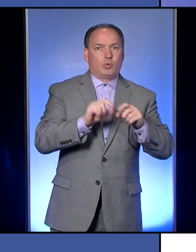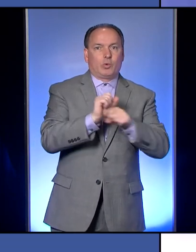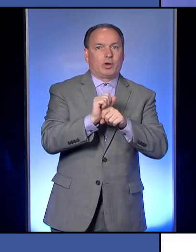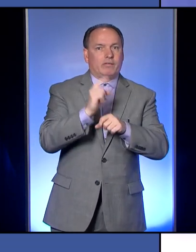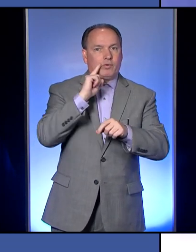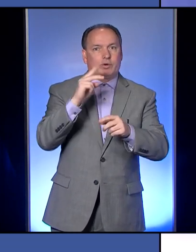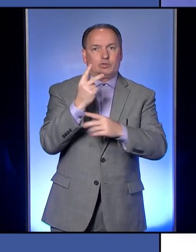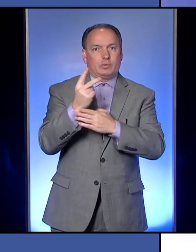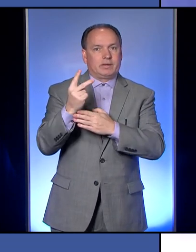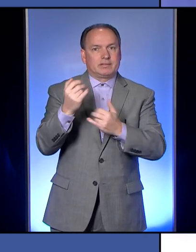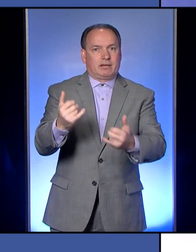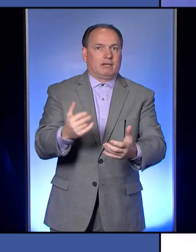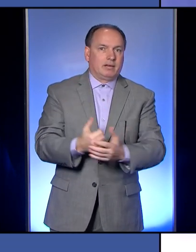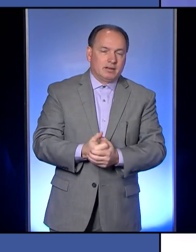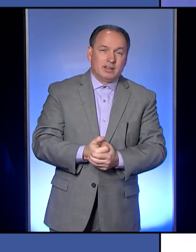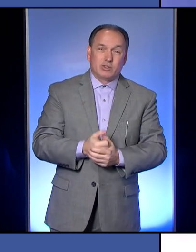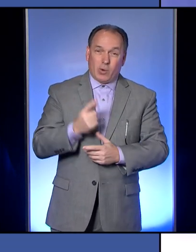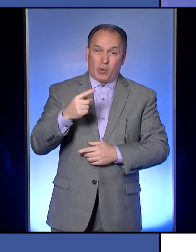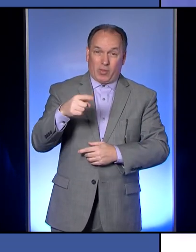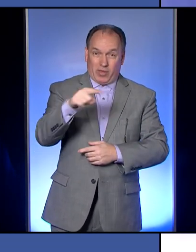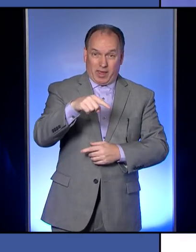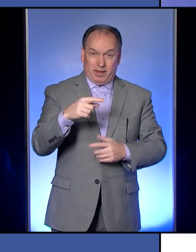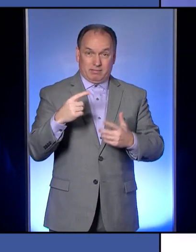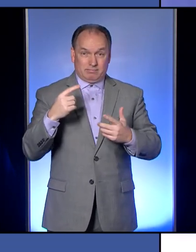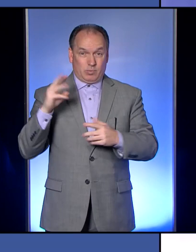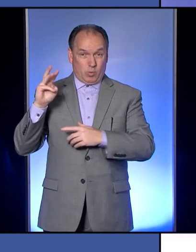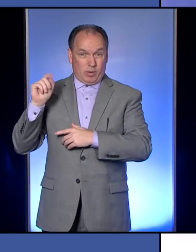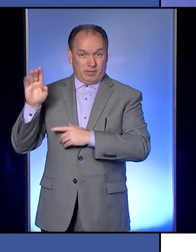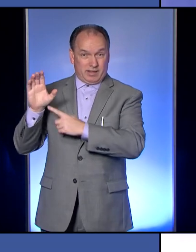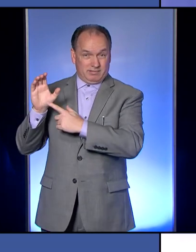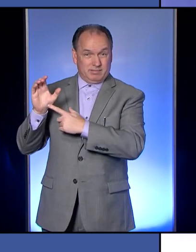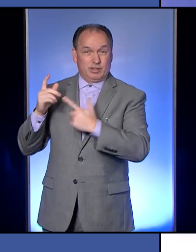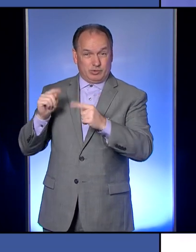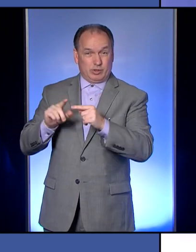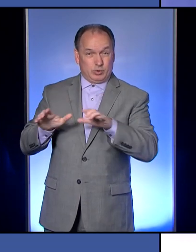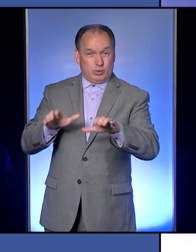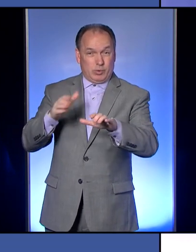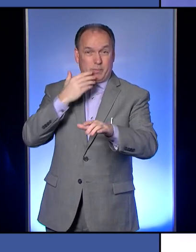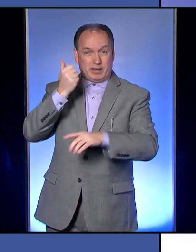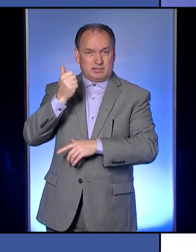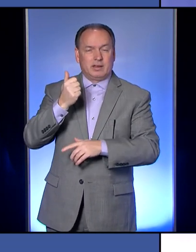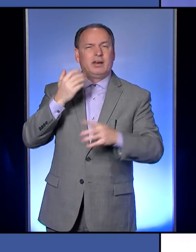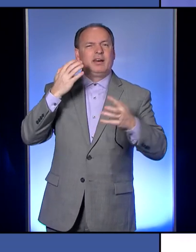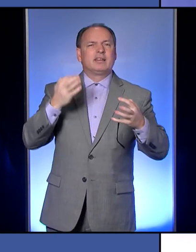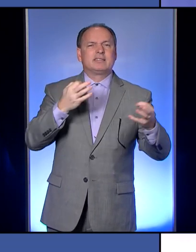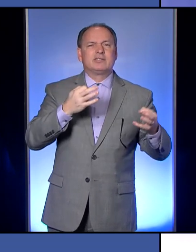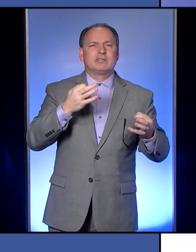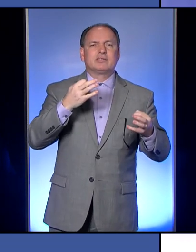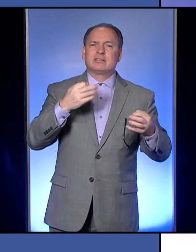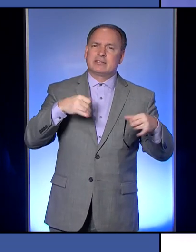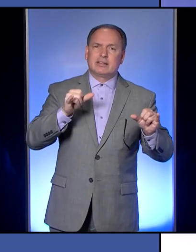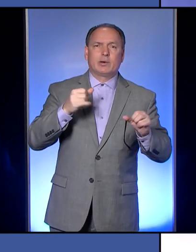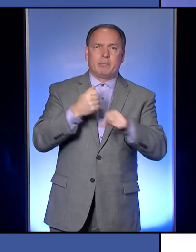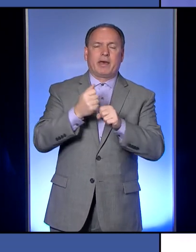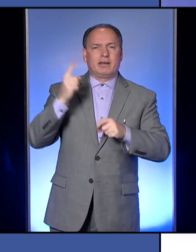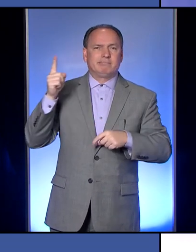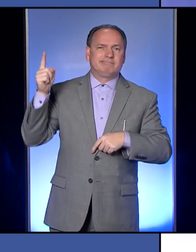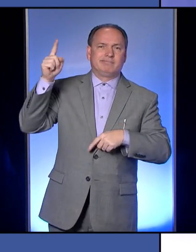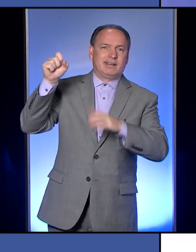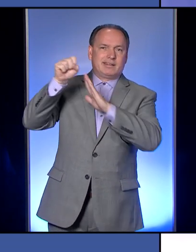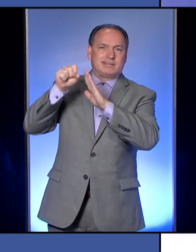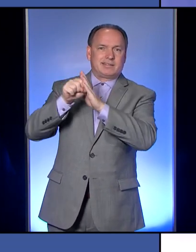So, you know, they're trying to do their best. The decisions will be made on a state level as to whether they can